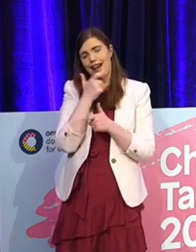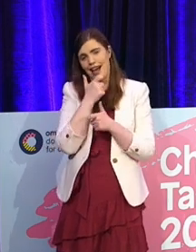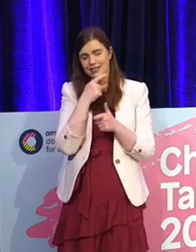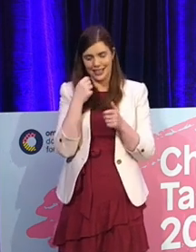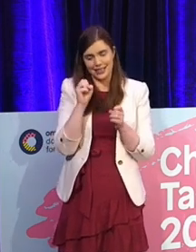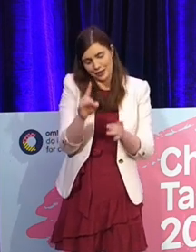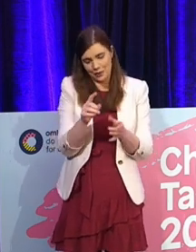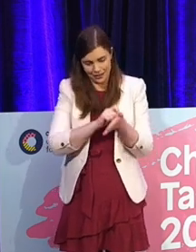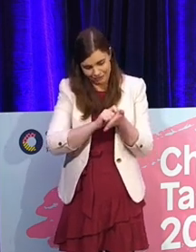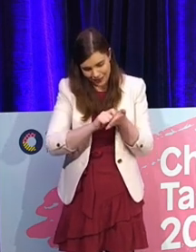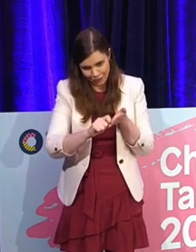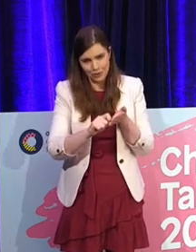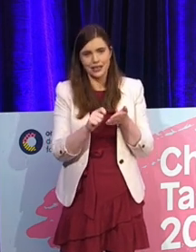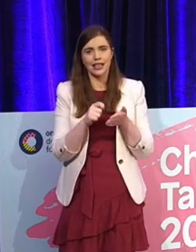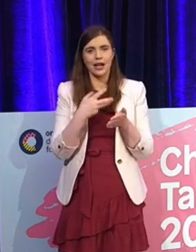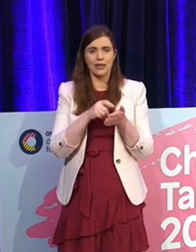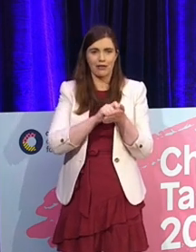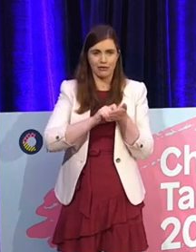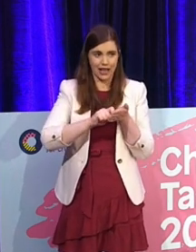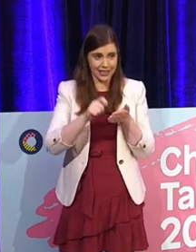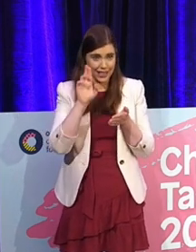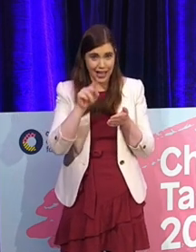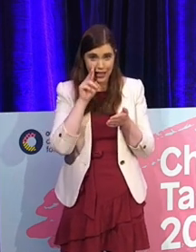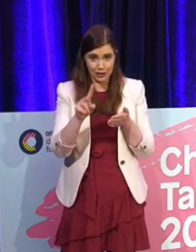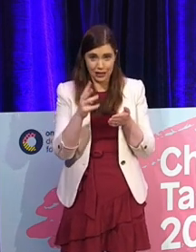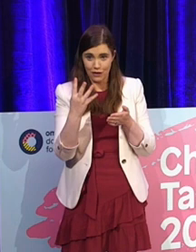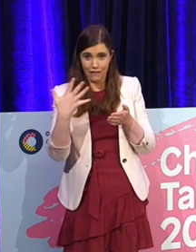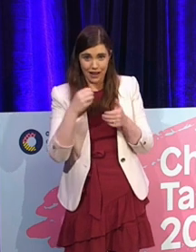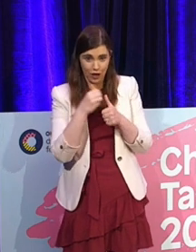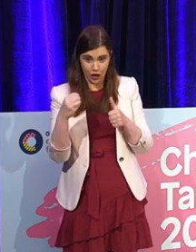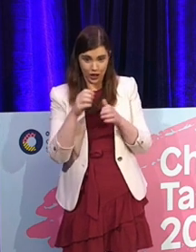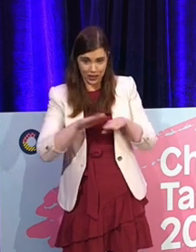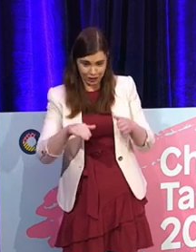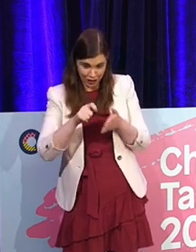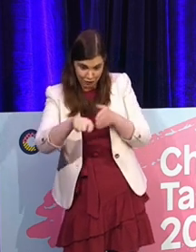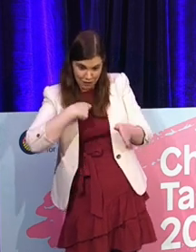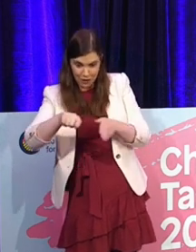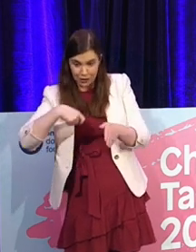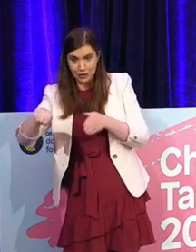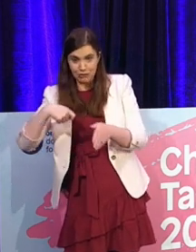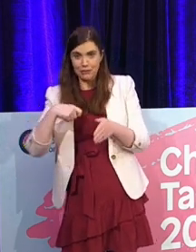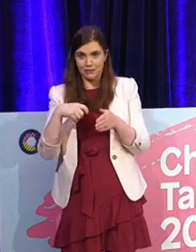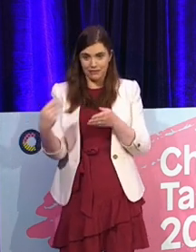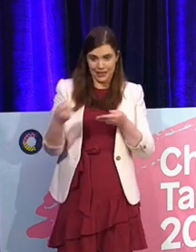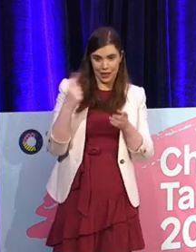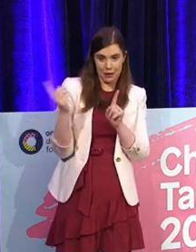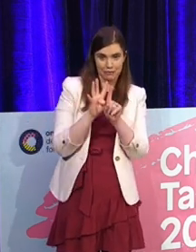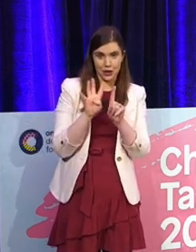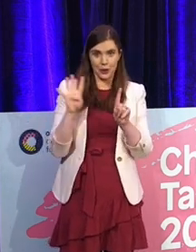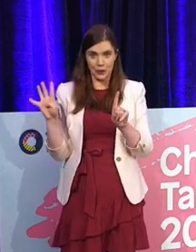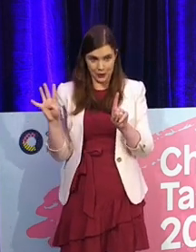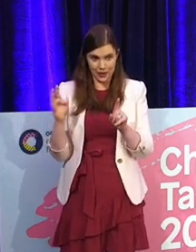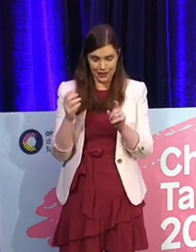no problem at all. So I started writing. And as I did, I could see the four or five other kids just tearing bits of paper and coming over. And it was really,